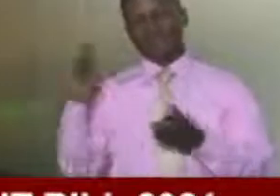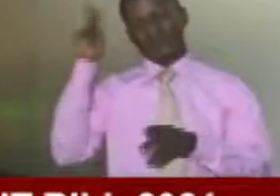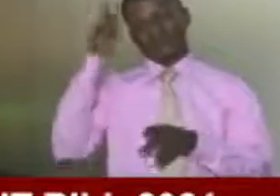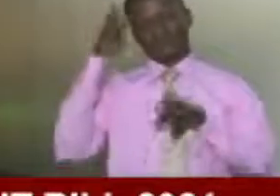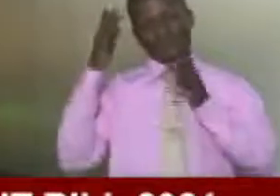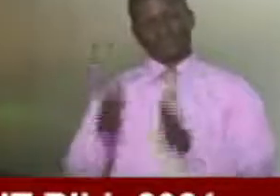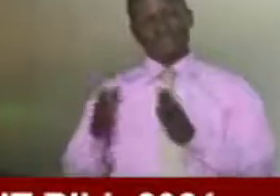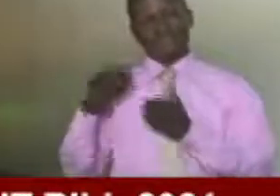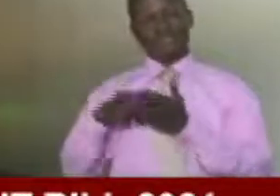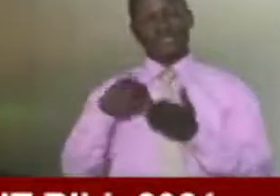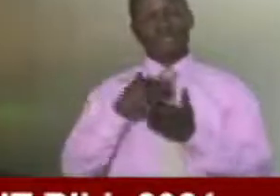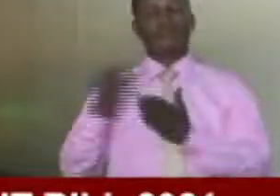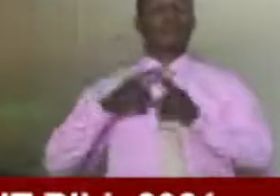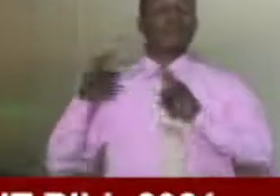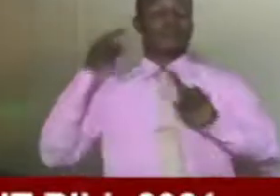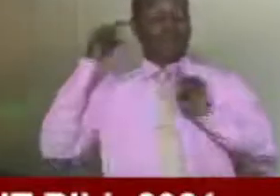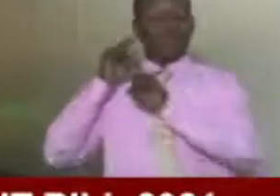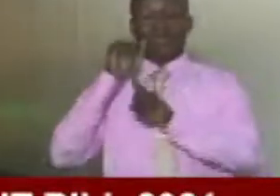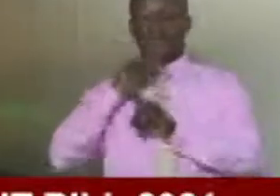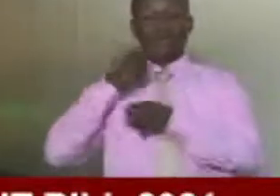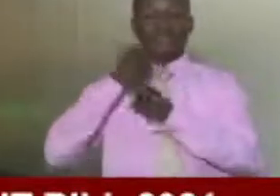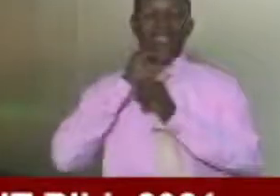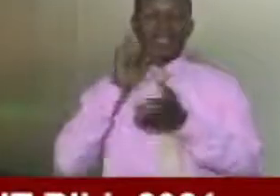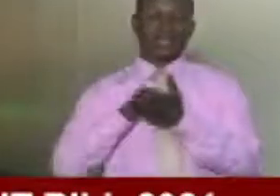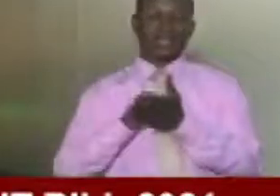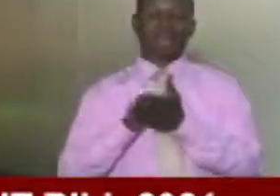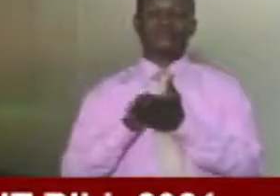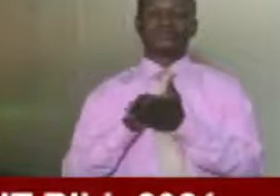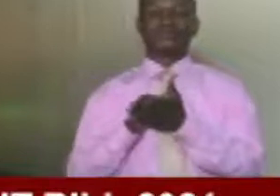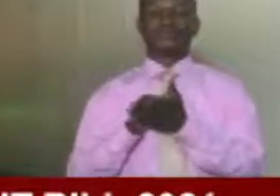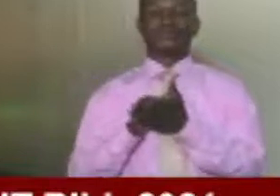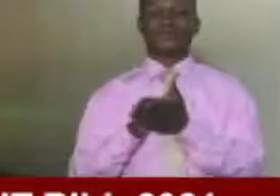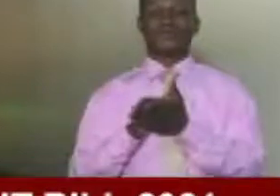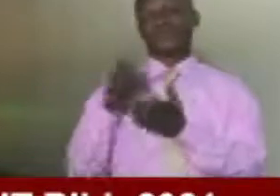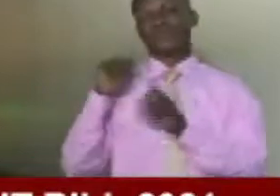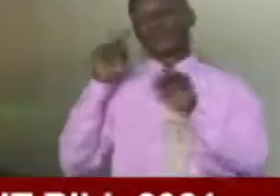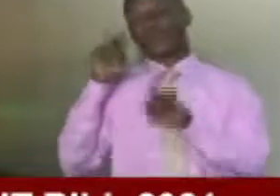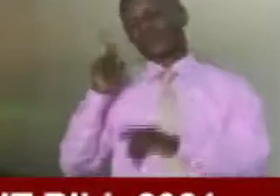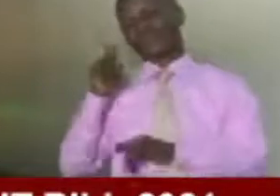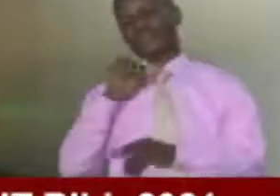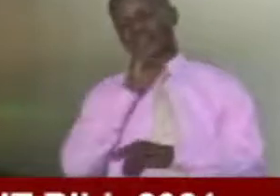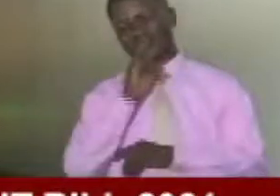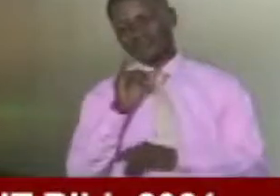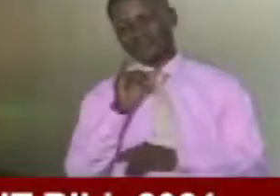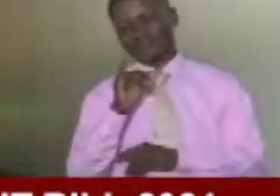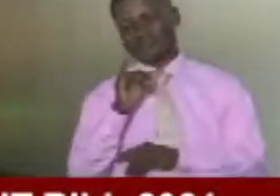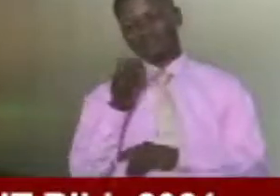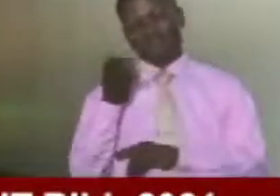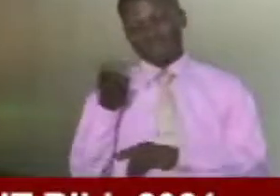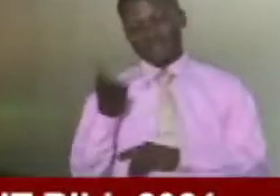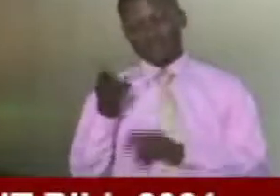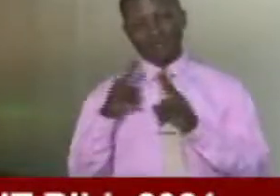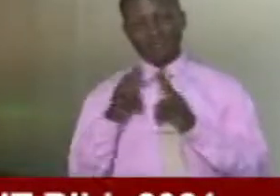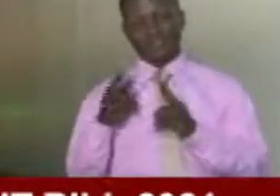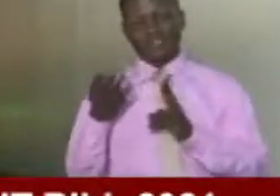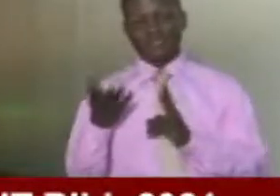The point I'm making is that what we are talking about is transmission of results. Yeah. The question is, you know, politicians, like you said, you know, very smart.